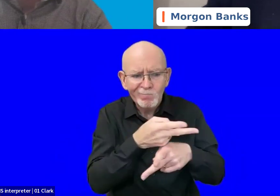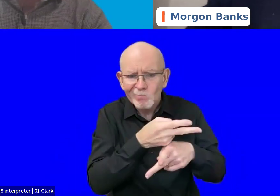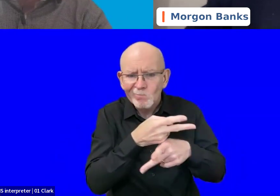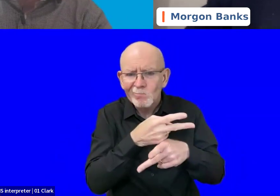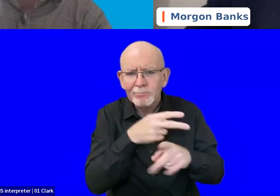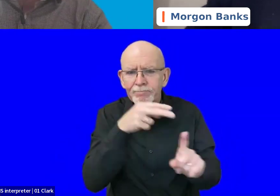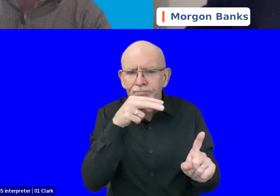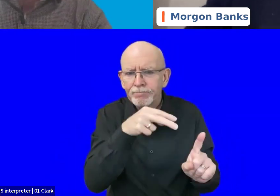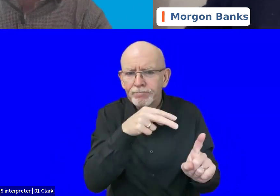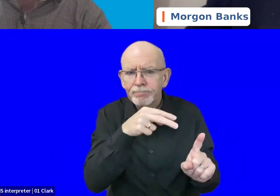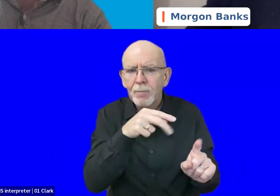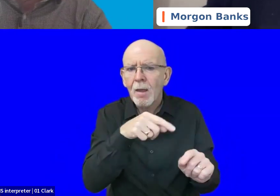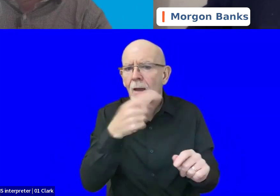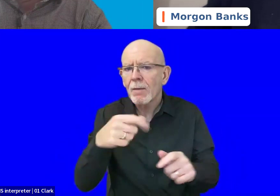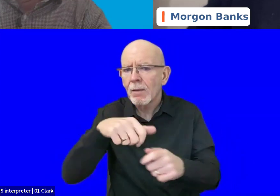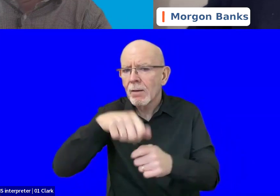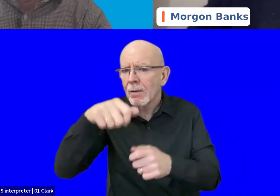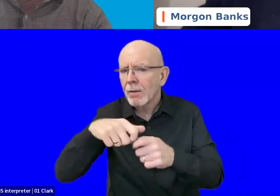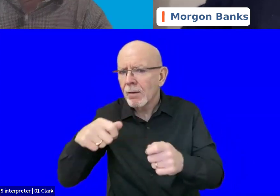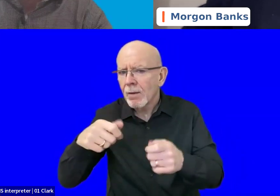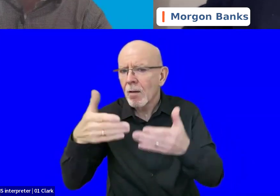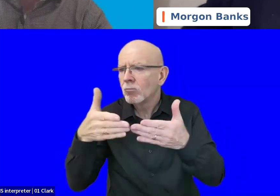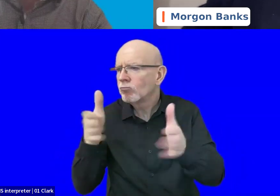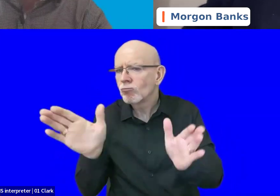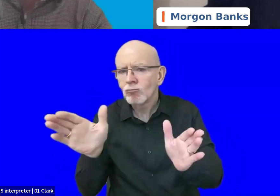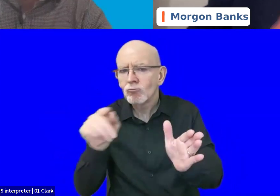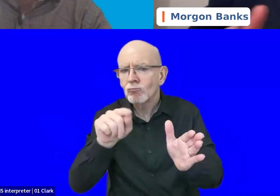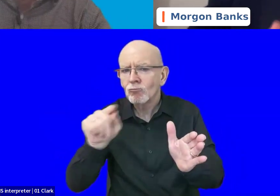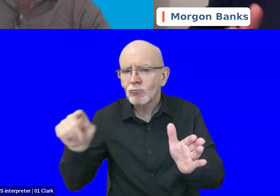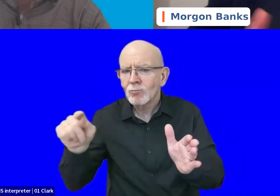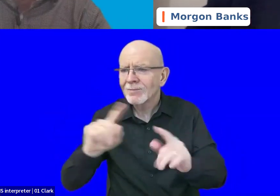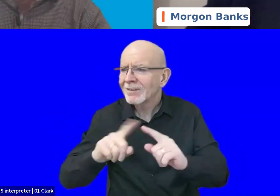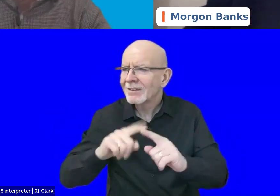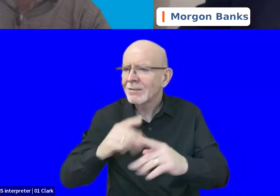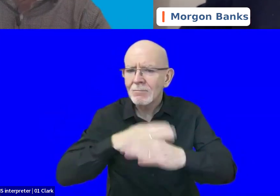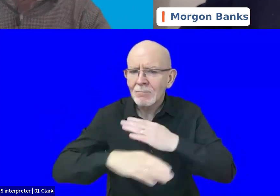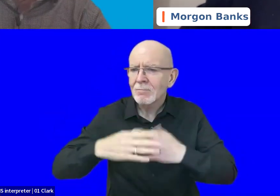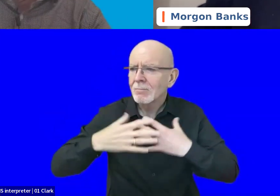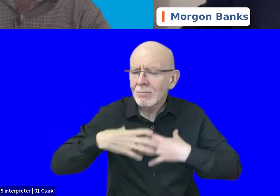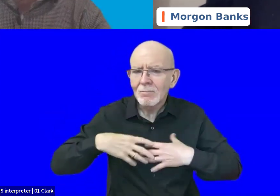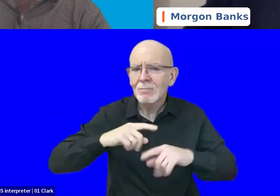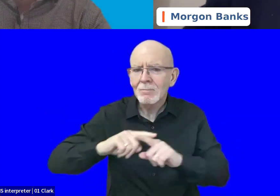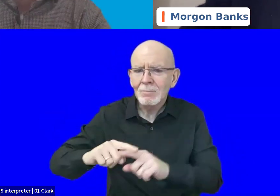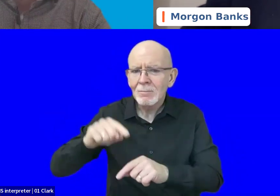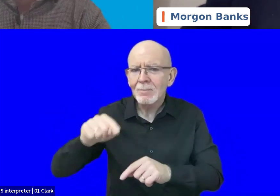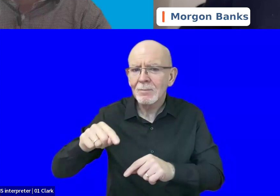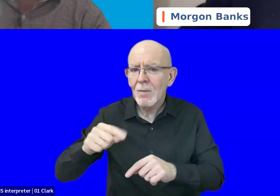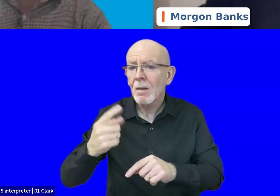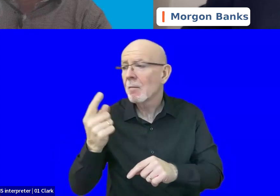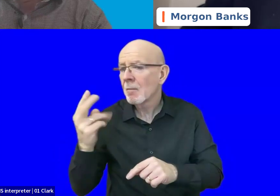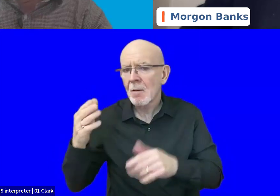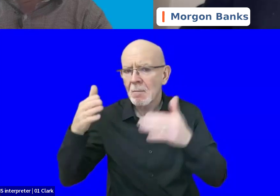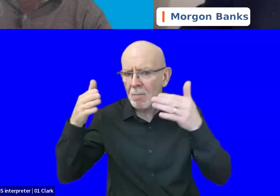really focused on certain impairment groups. So physical, vision, things like